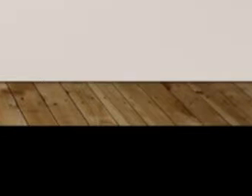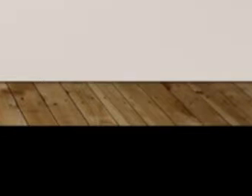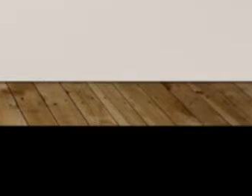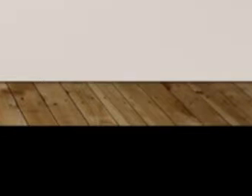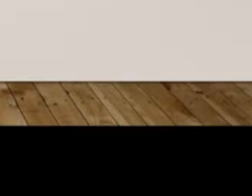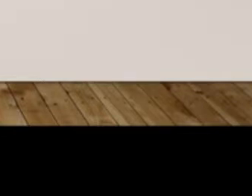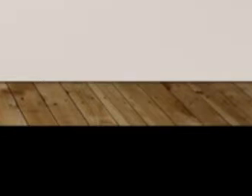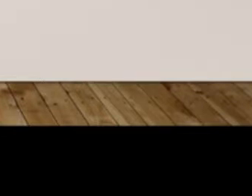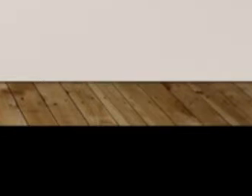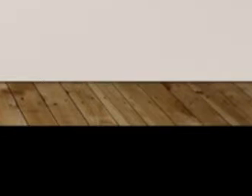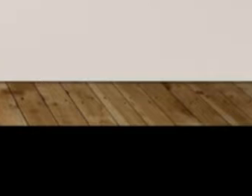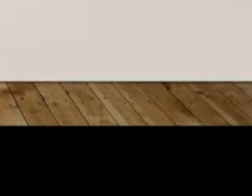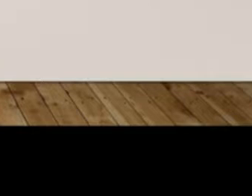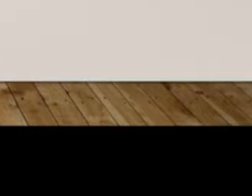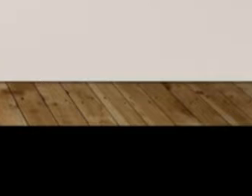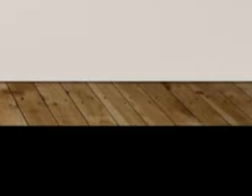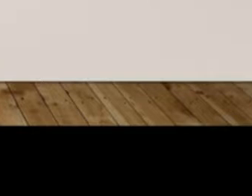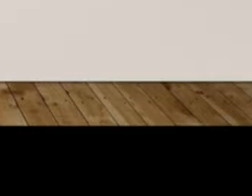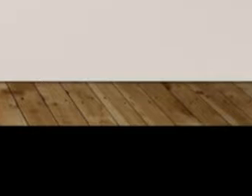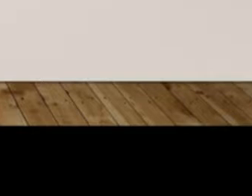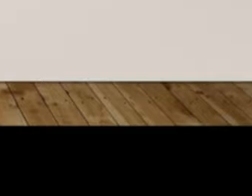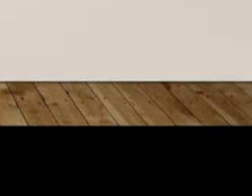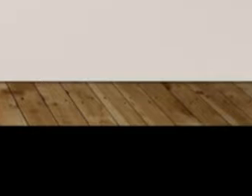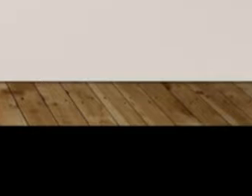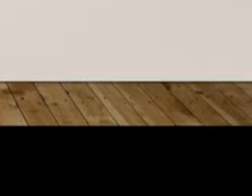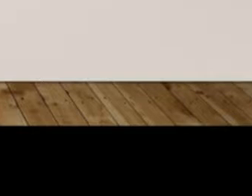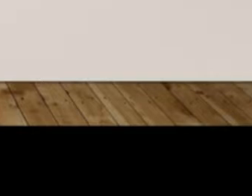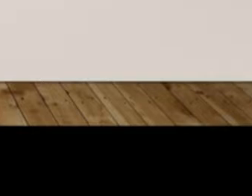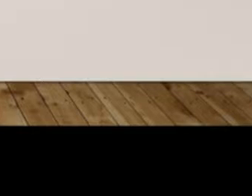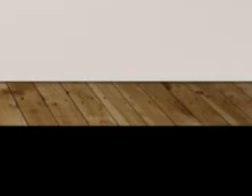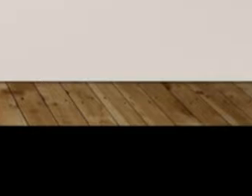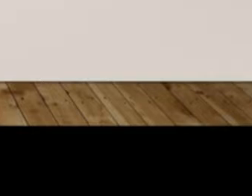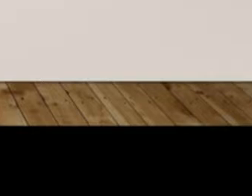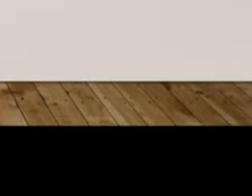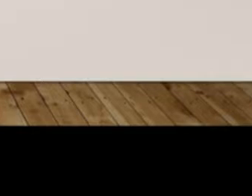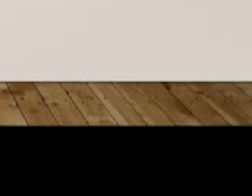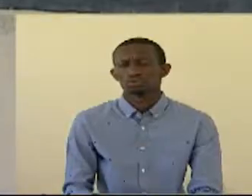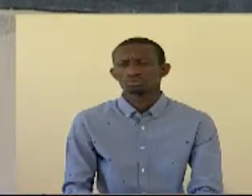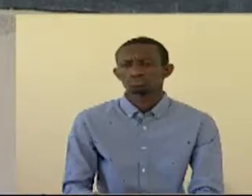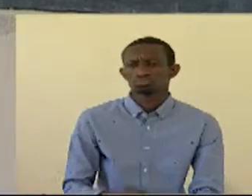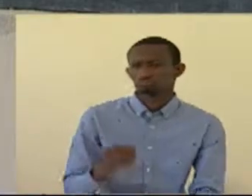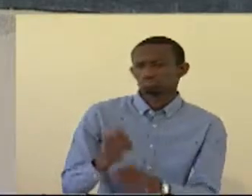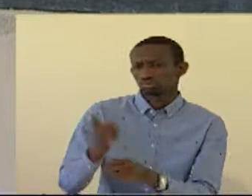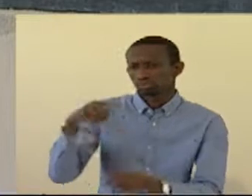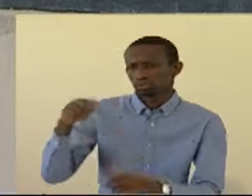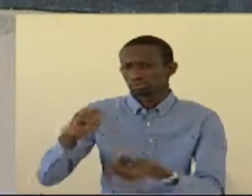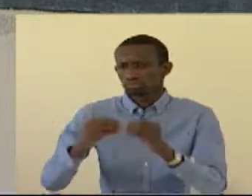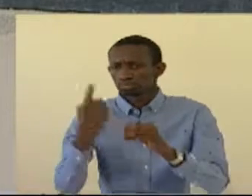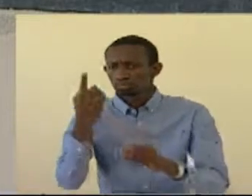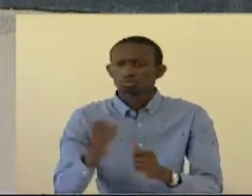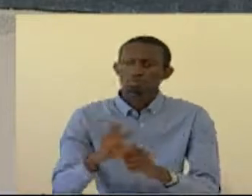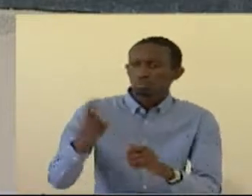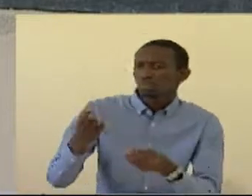Okay, let's start with number 1. While we will be correcting number 1 or number 2, you